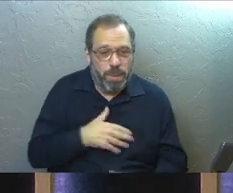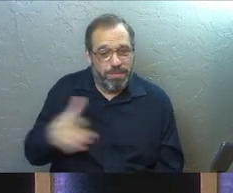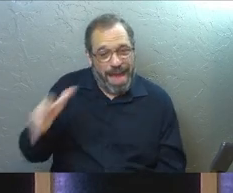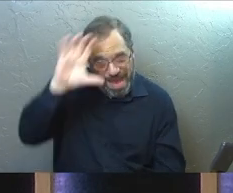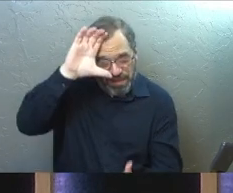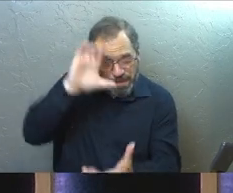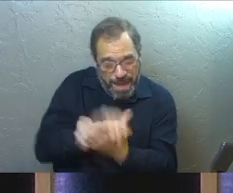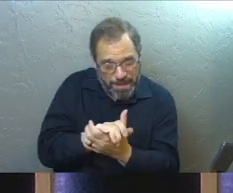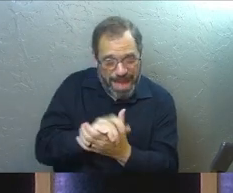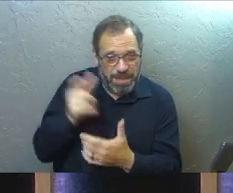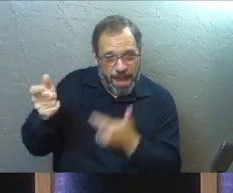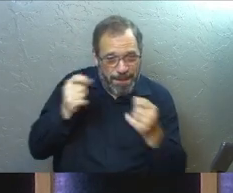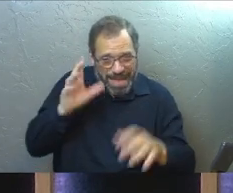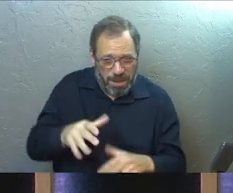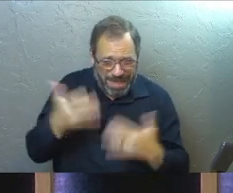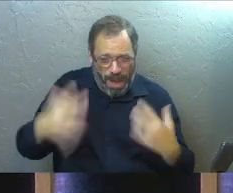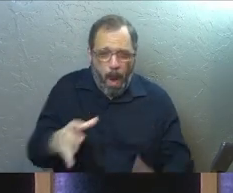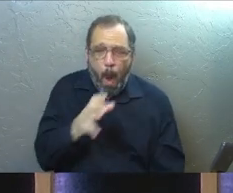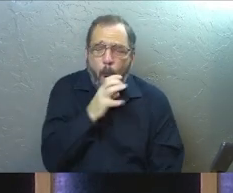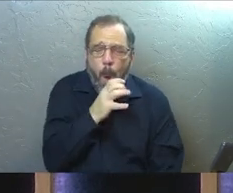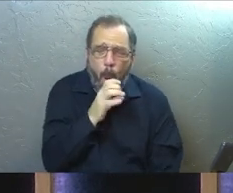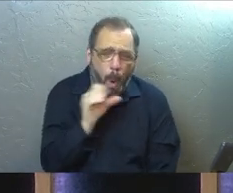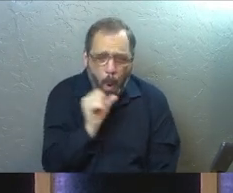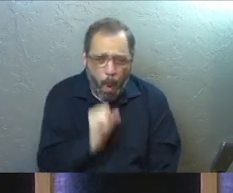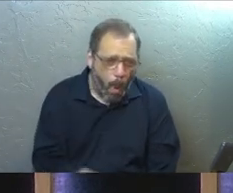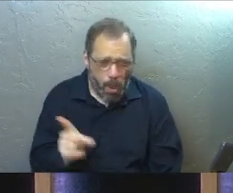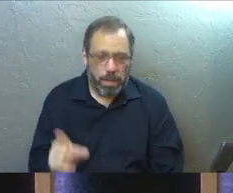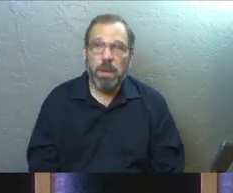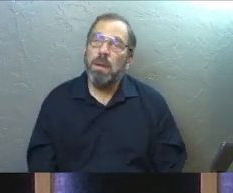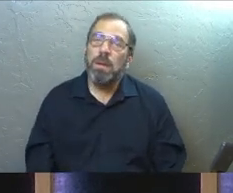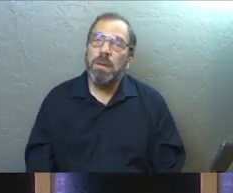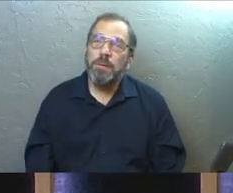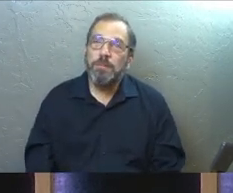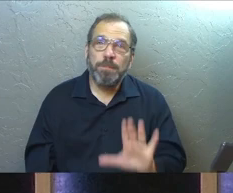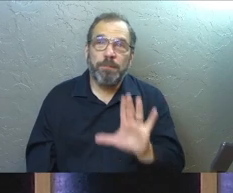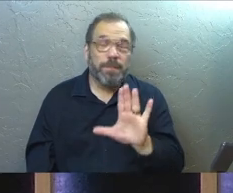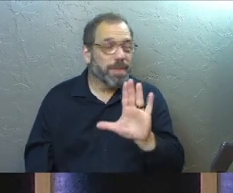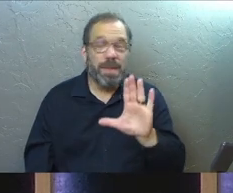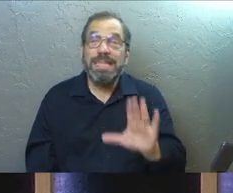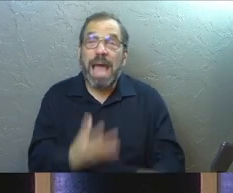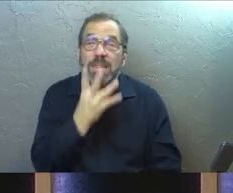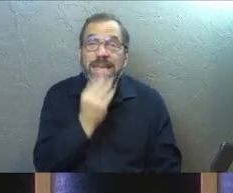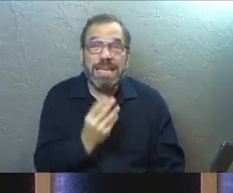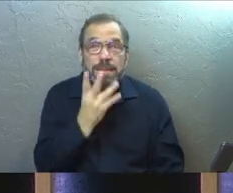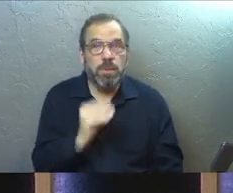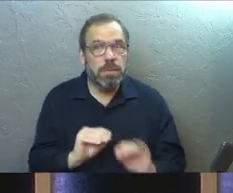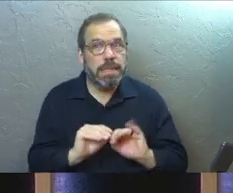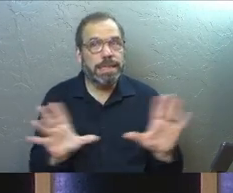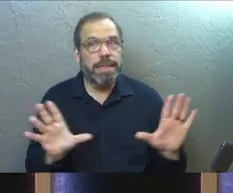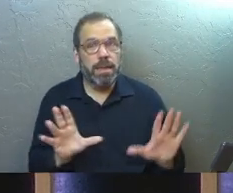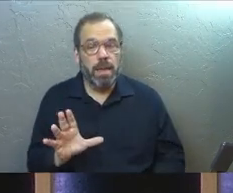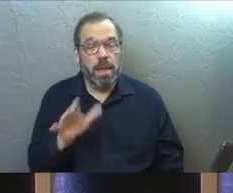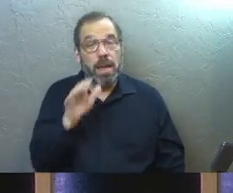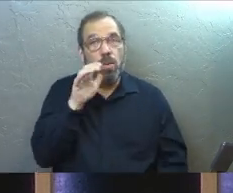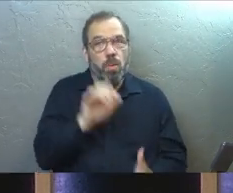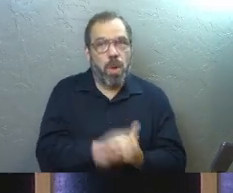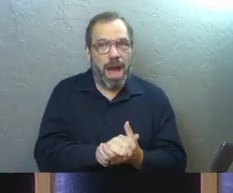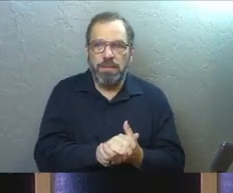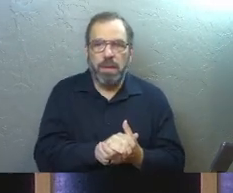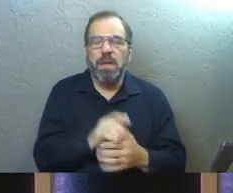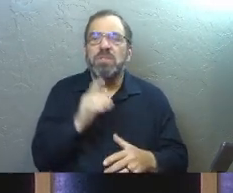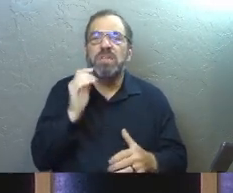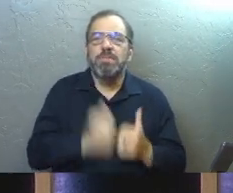my master, my husband, is also so old?" So the Hebrew is very, very clear. She is